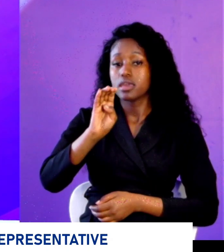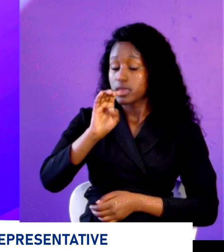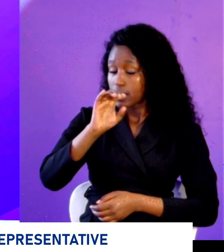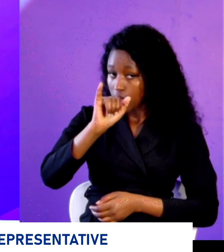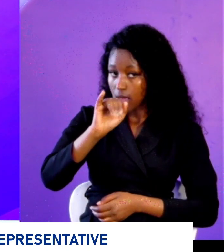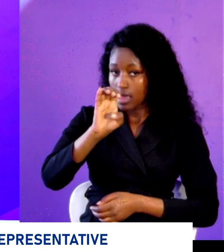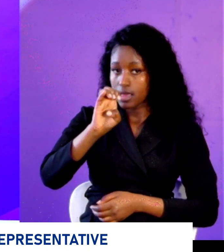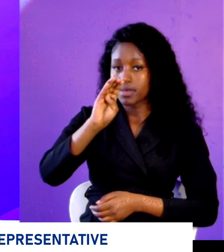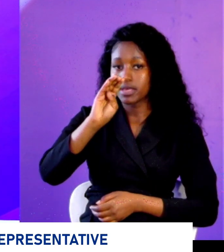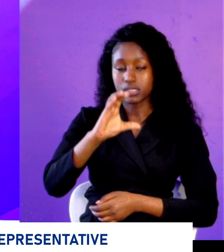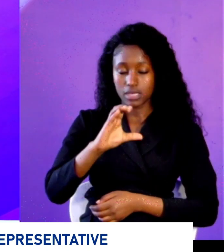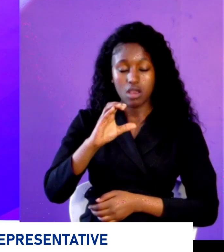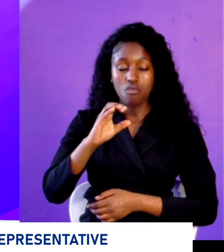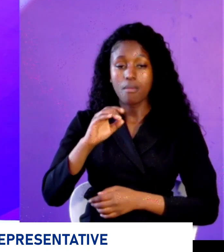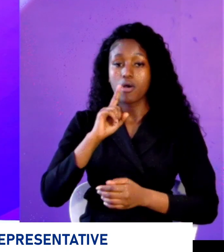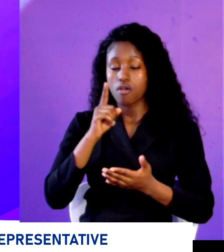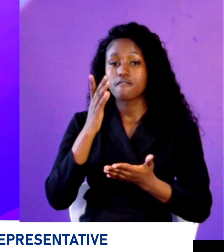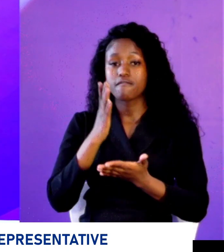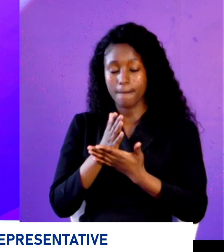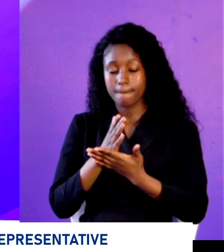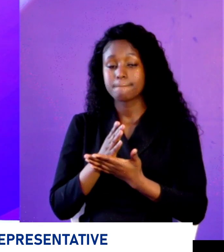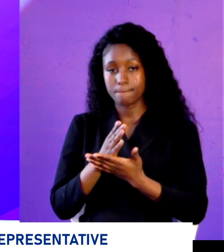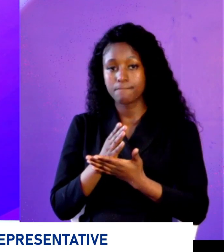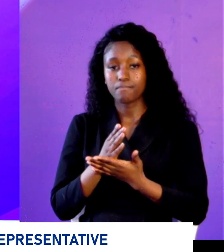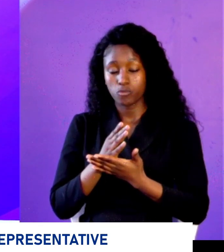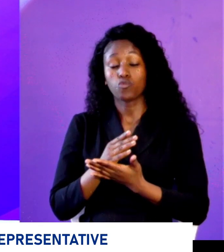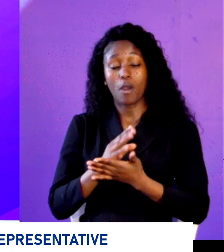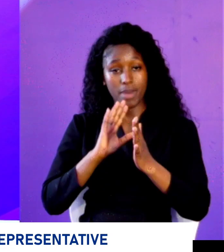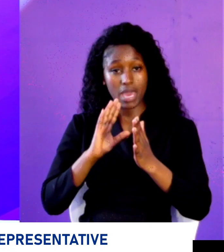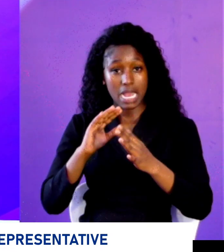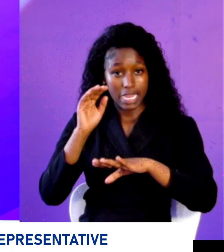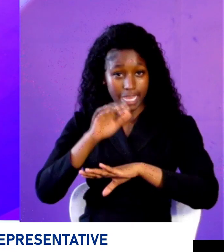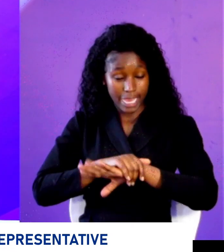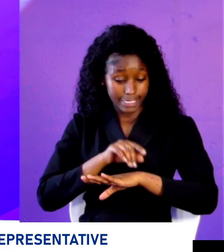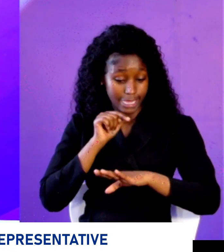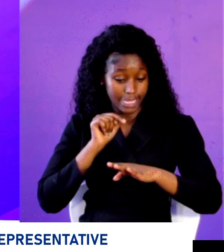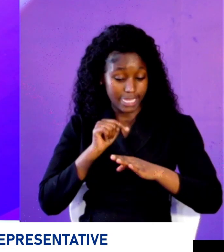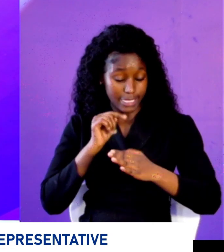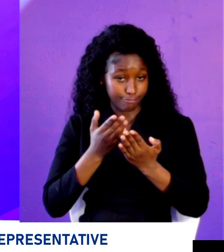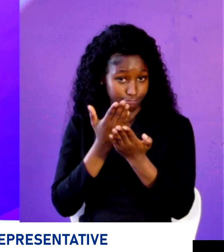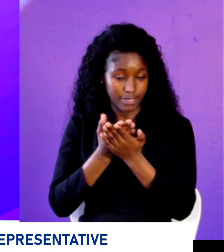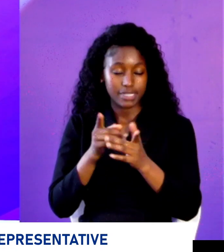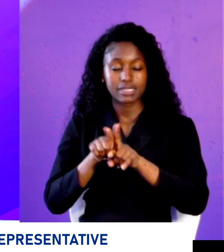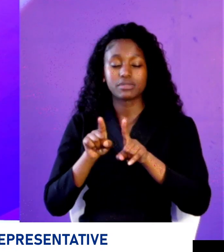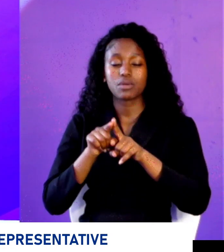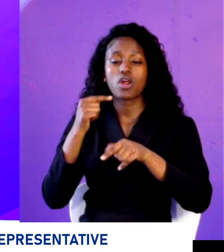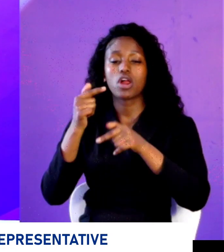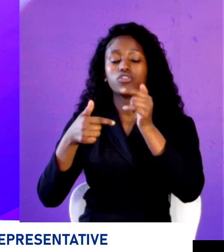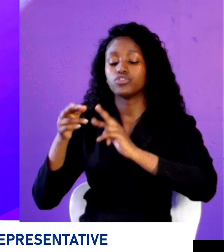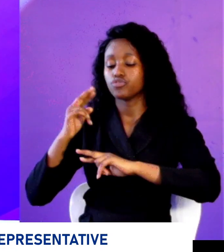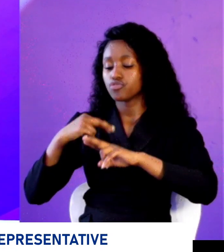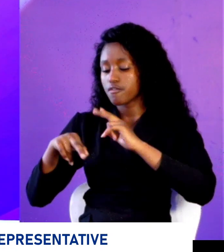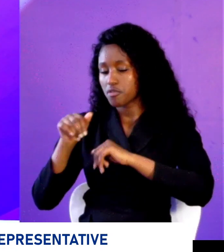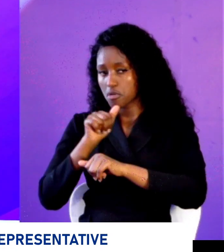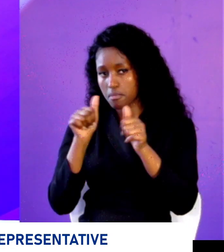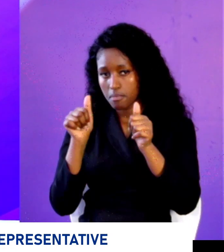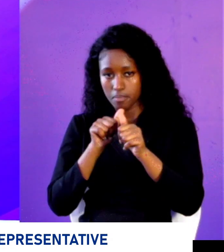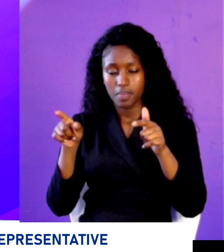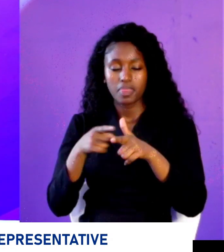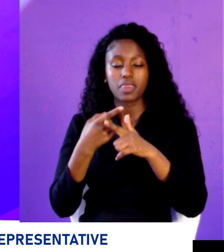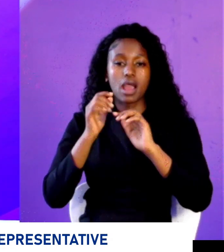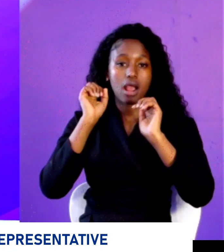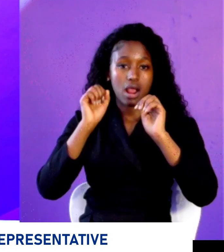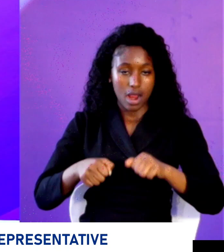confirmed receipt of the petition and stated that it is currently reviewing the document to